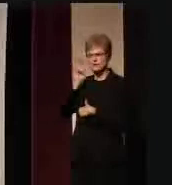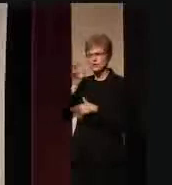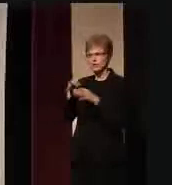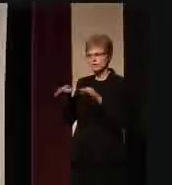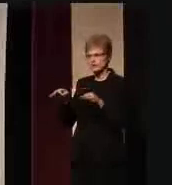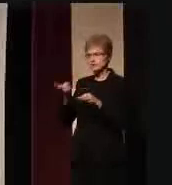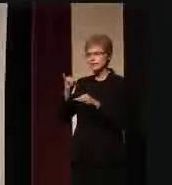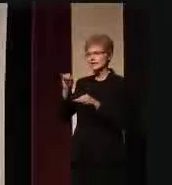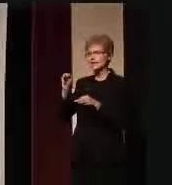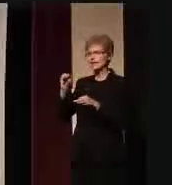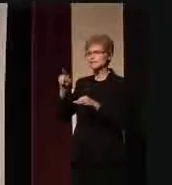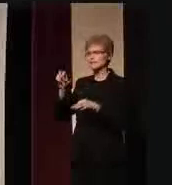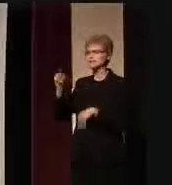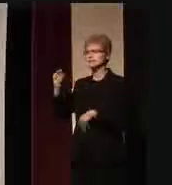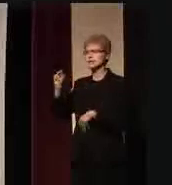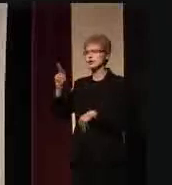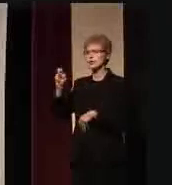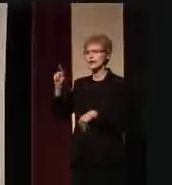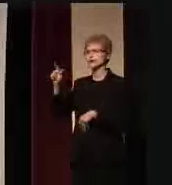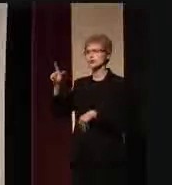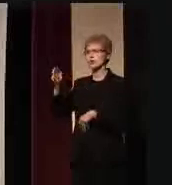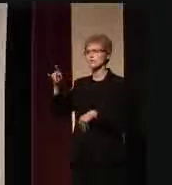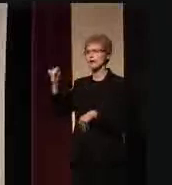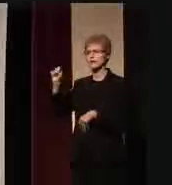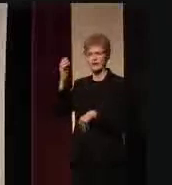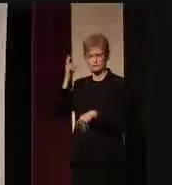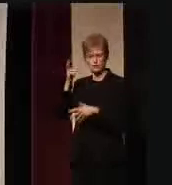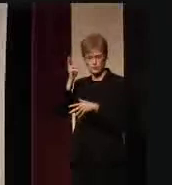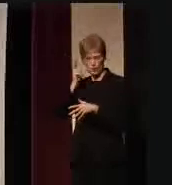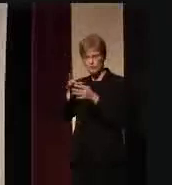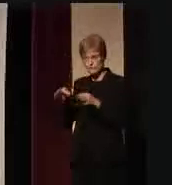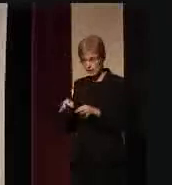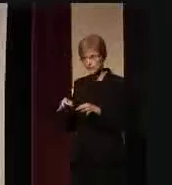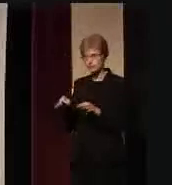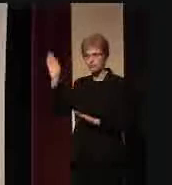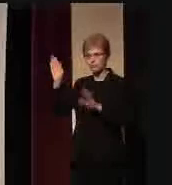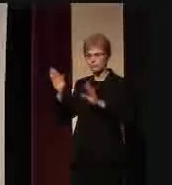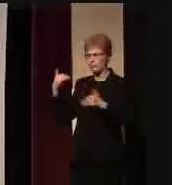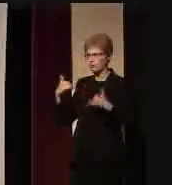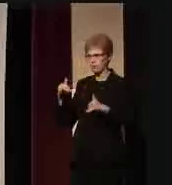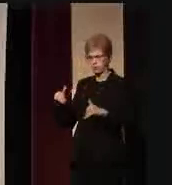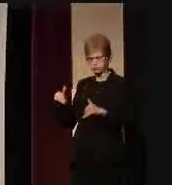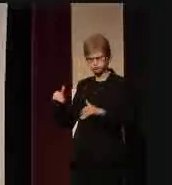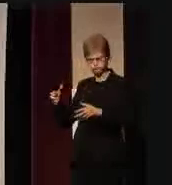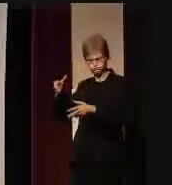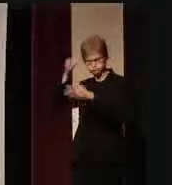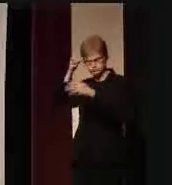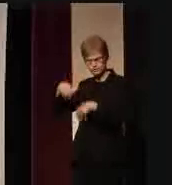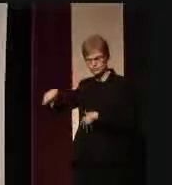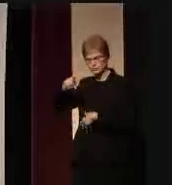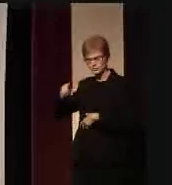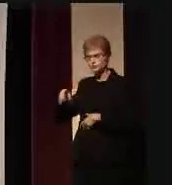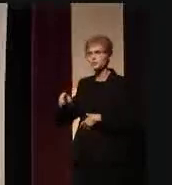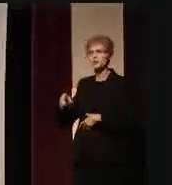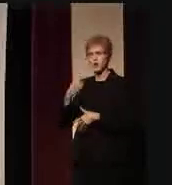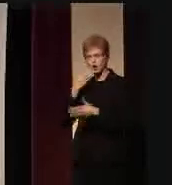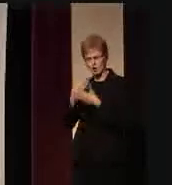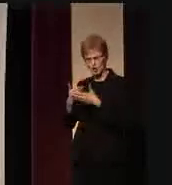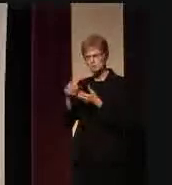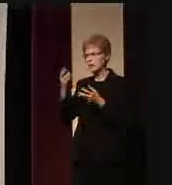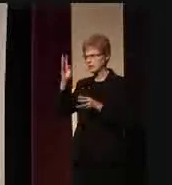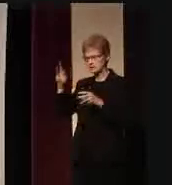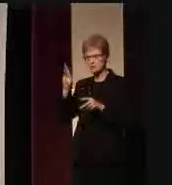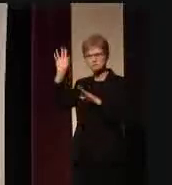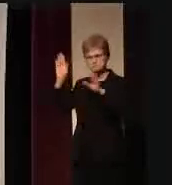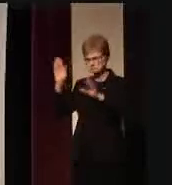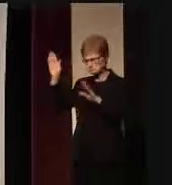phrase implicit racial bias or have some familiarity with it? Well, aren't you an educated bunch? Good. I'm glad to